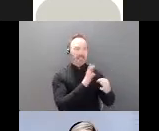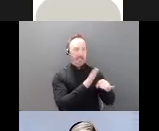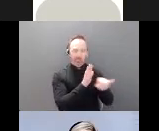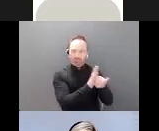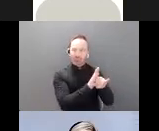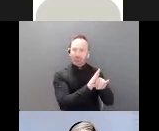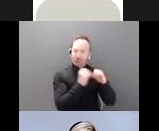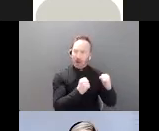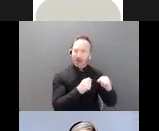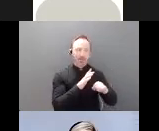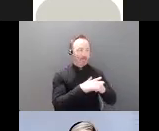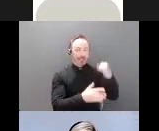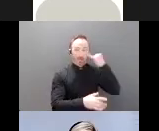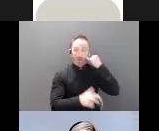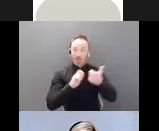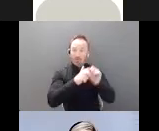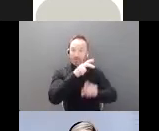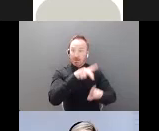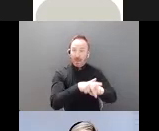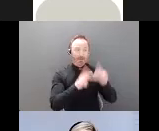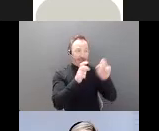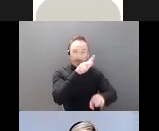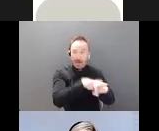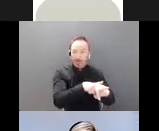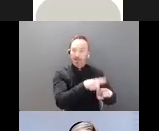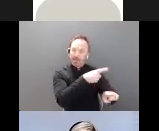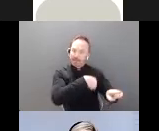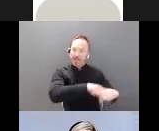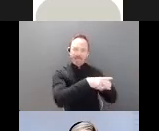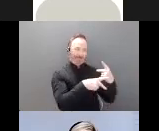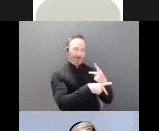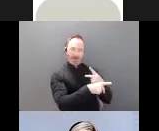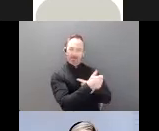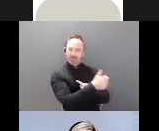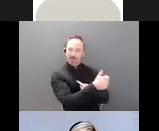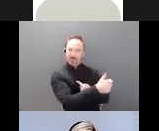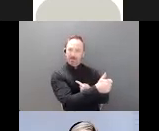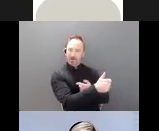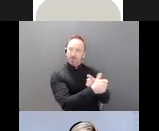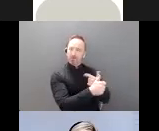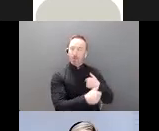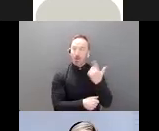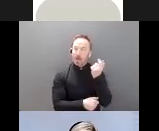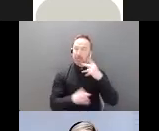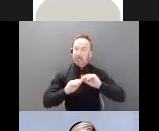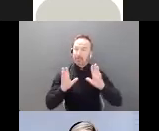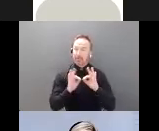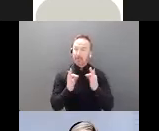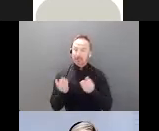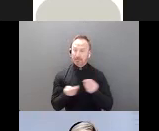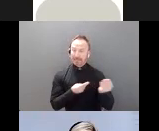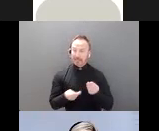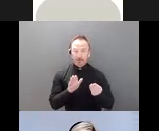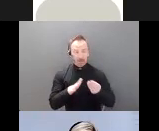together. So really reframing our understanding of what family mediation is, and that this is a process that